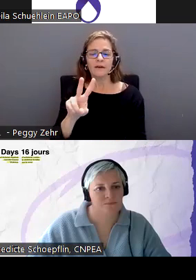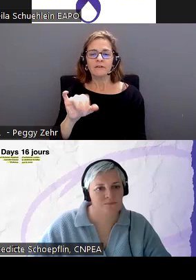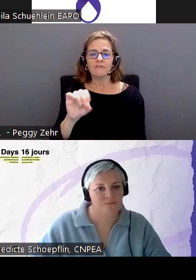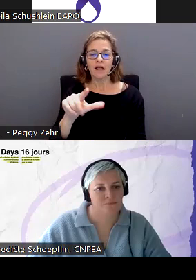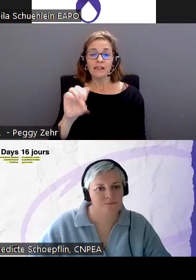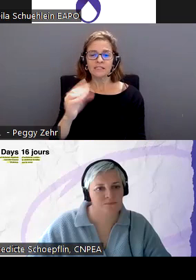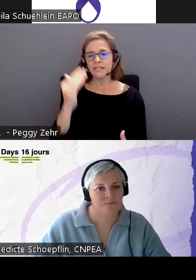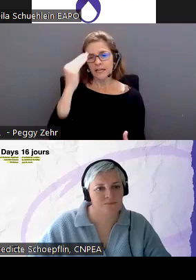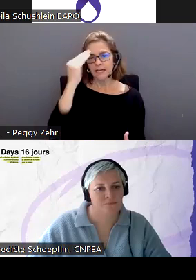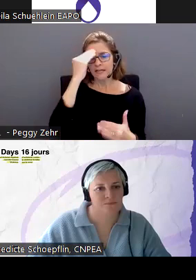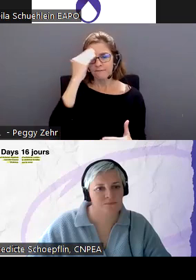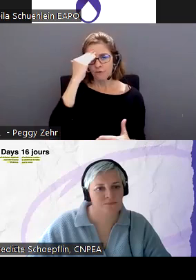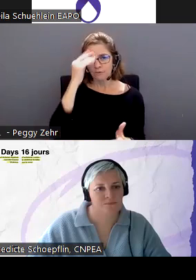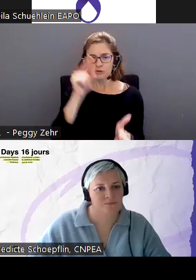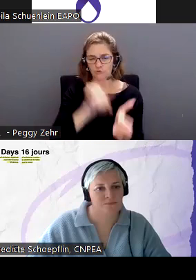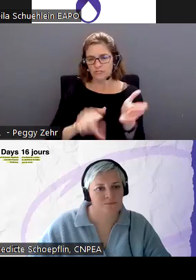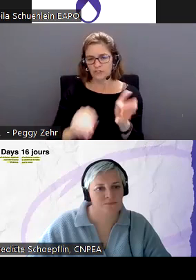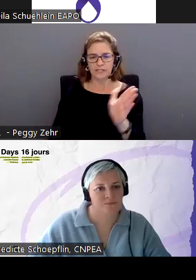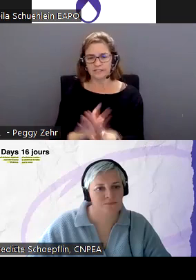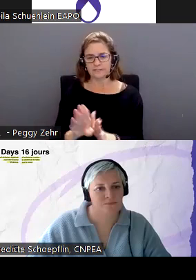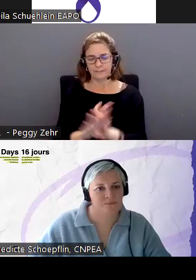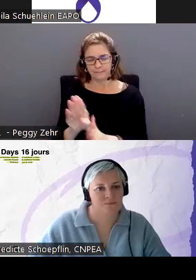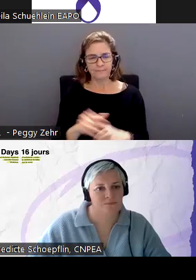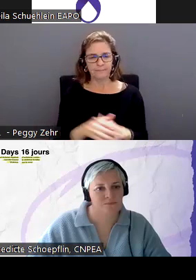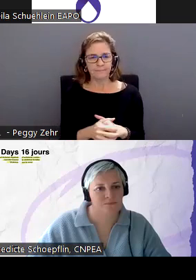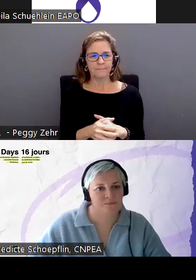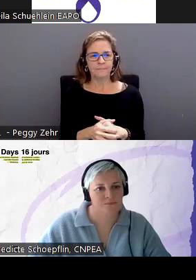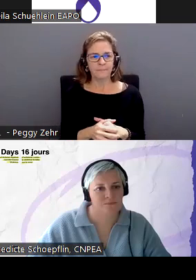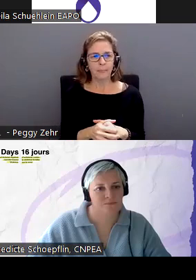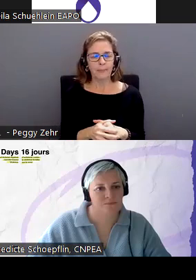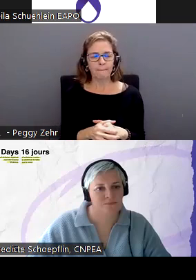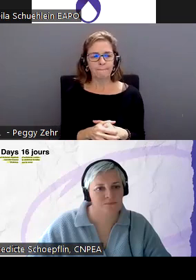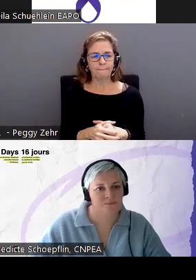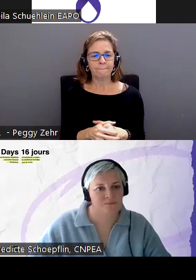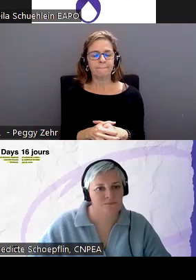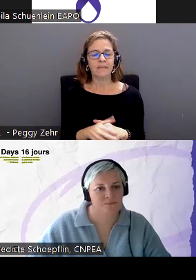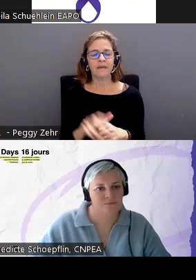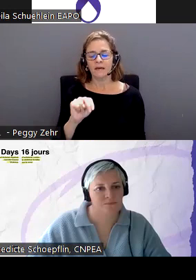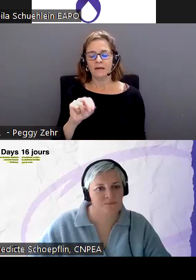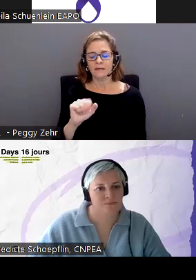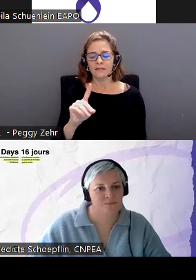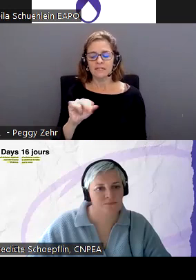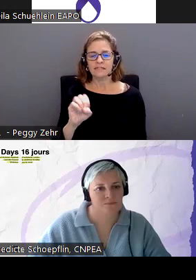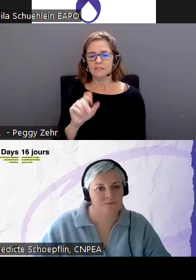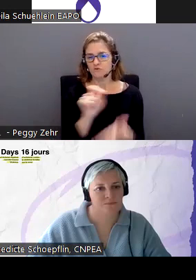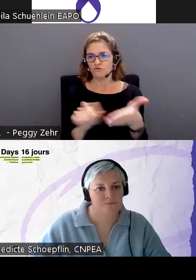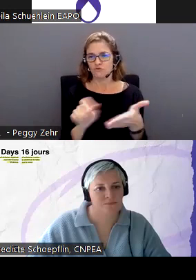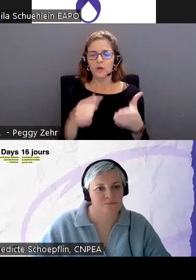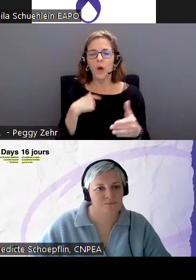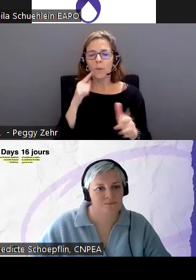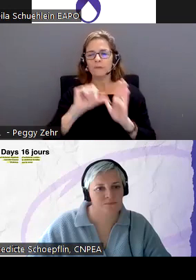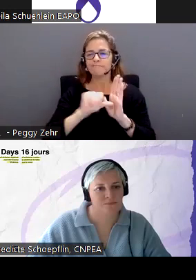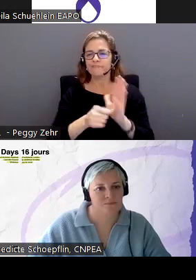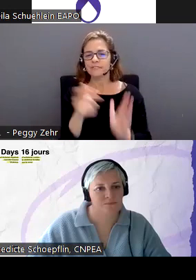research and development of resources. So these are two pieces that she wrote, and I'm just going to highlight a couple of them. This